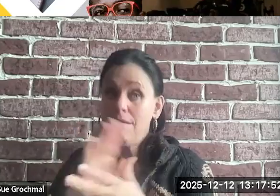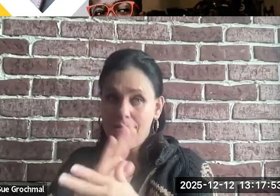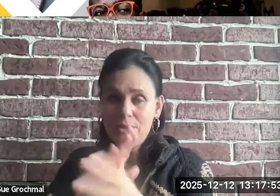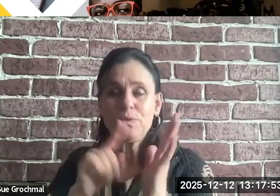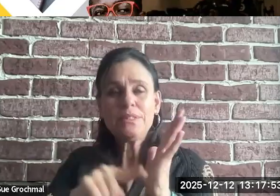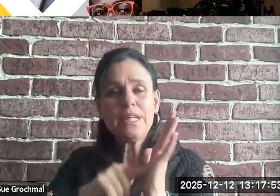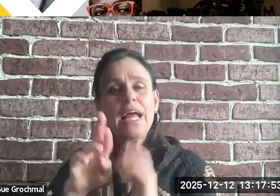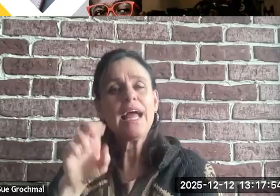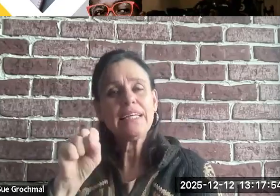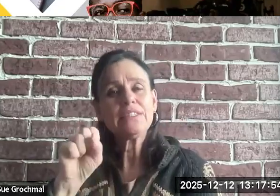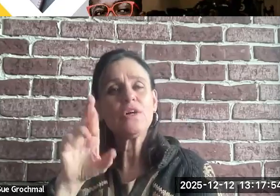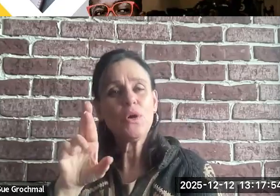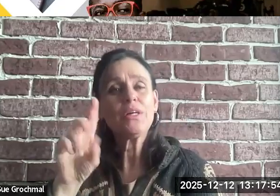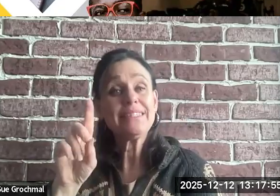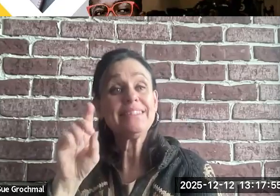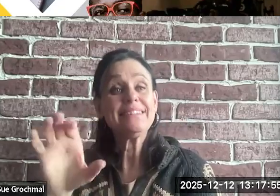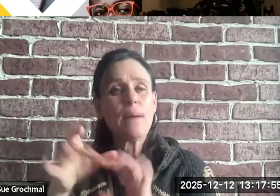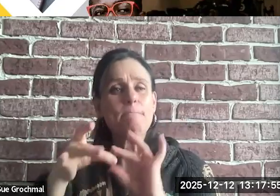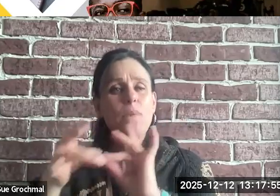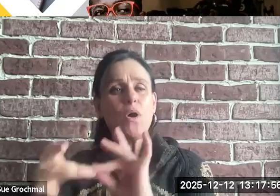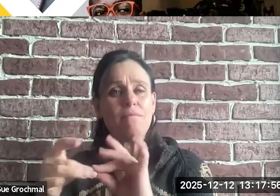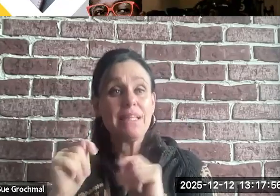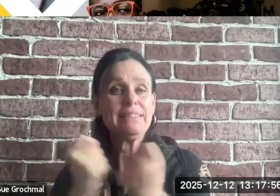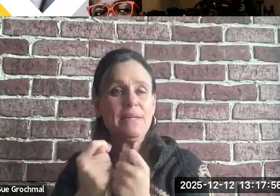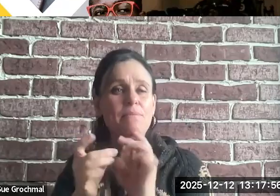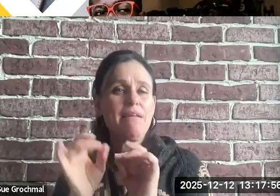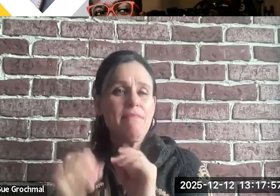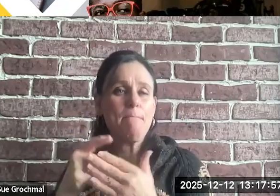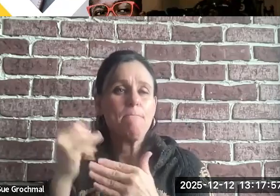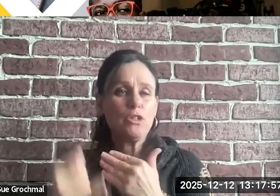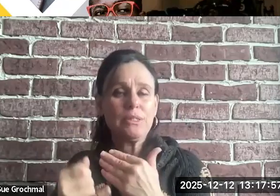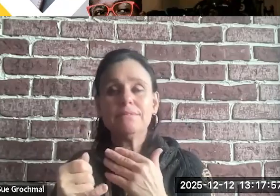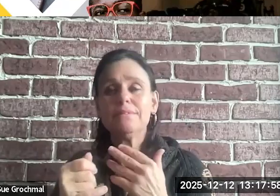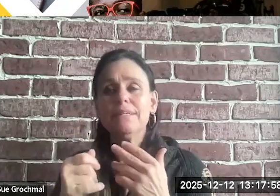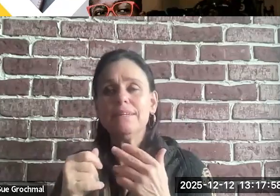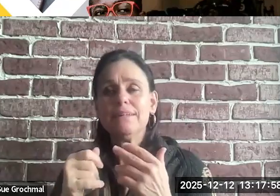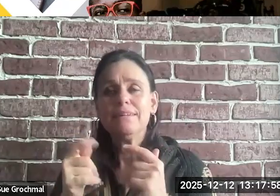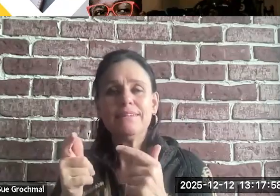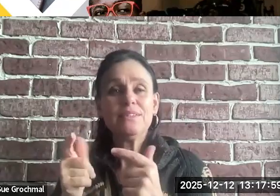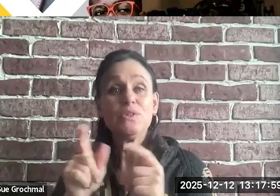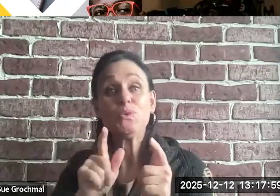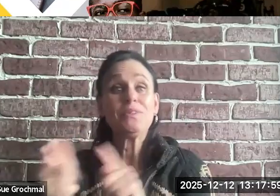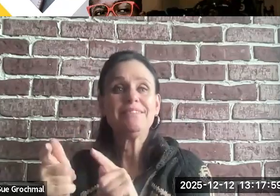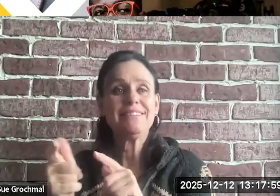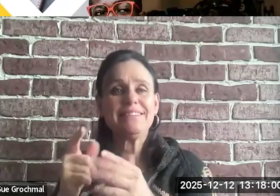at SRDC, and I'm part of the team on this project. And we can switch slides